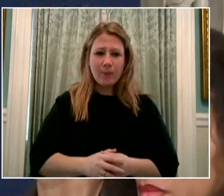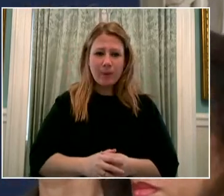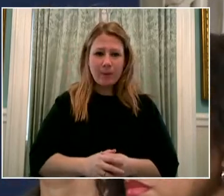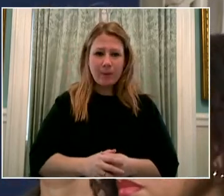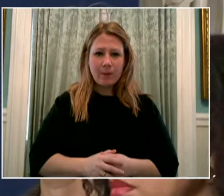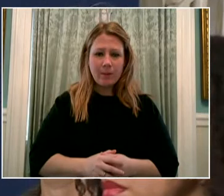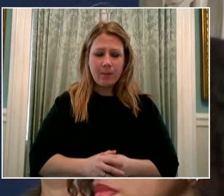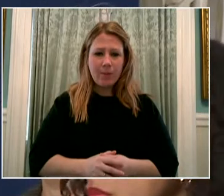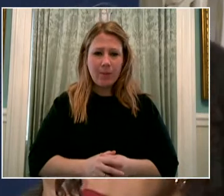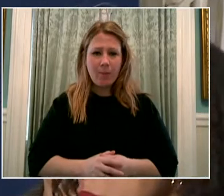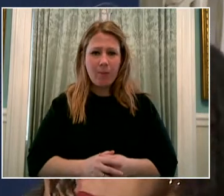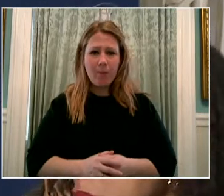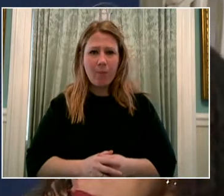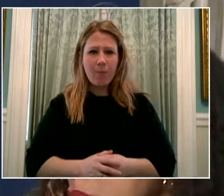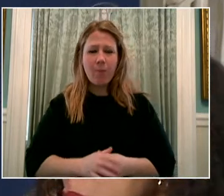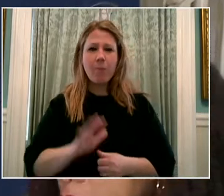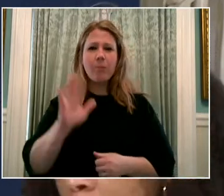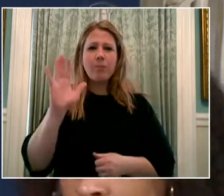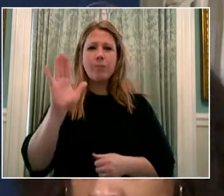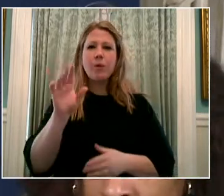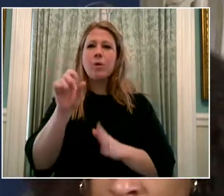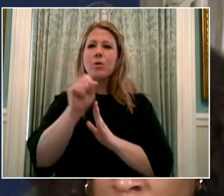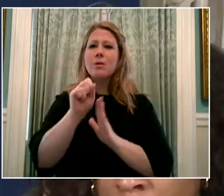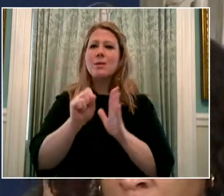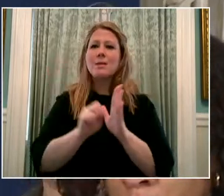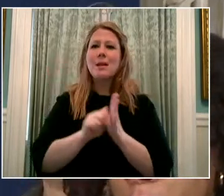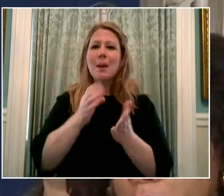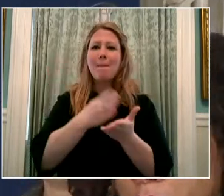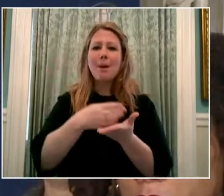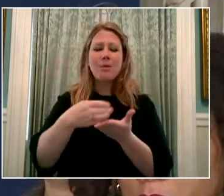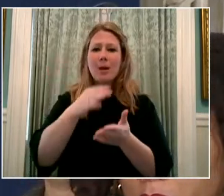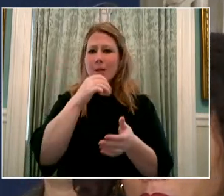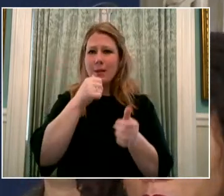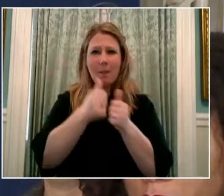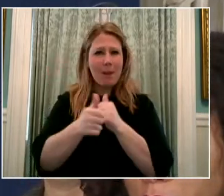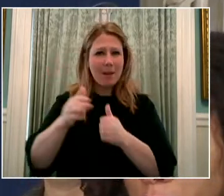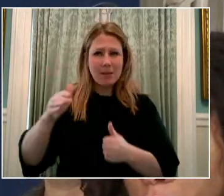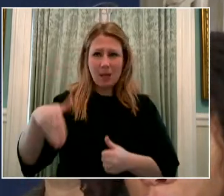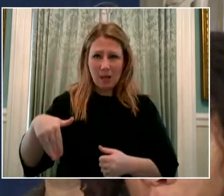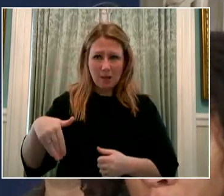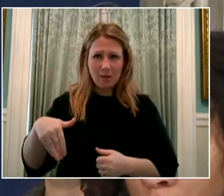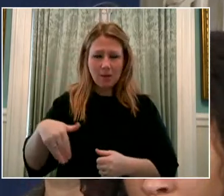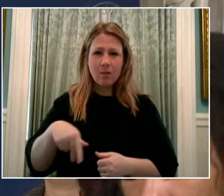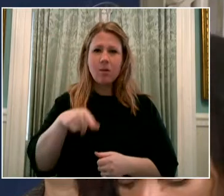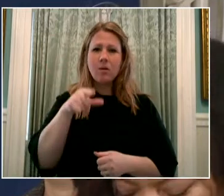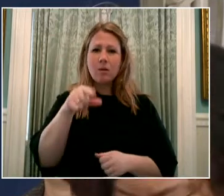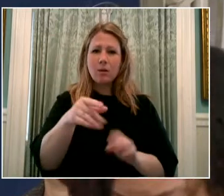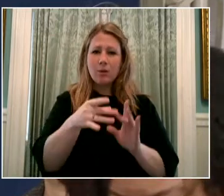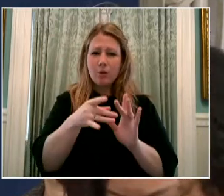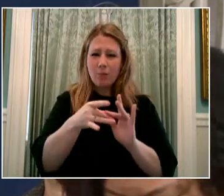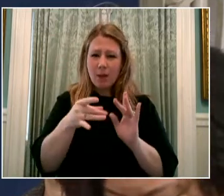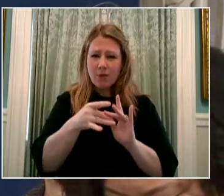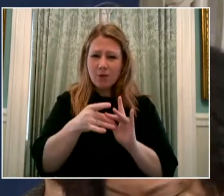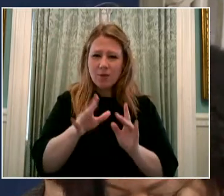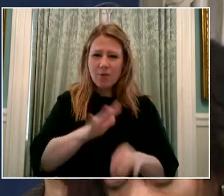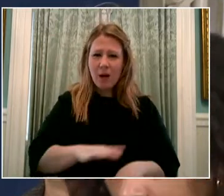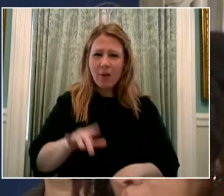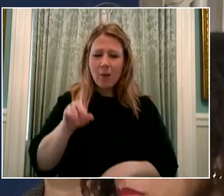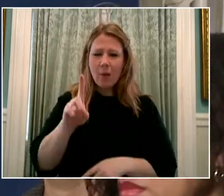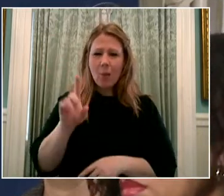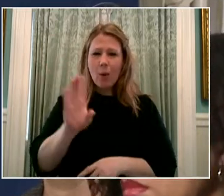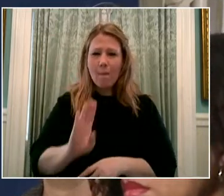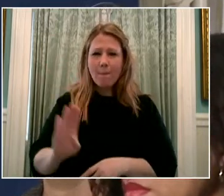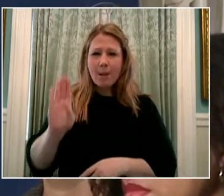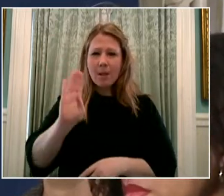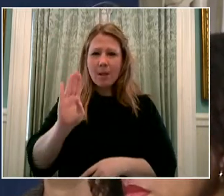Yeah, the state budget hasn't passed yet. You had said that the $1 billion or so that the governor was